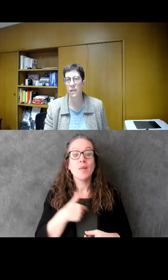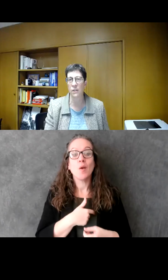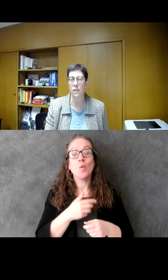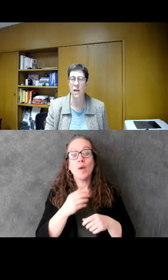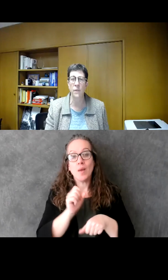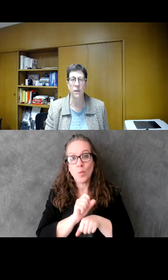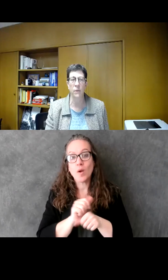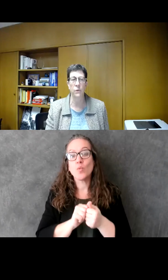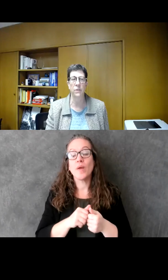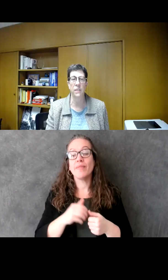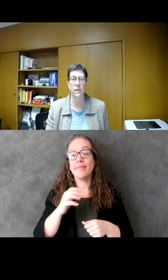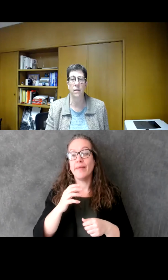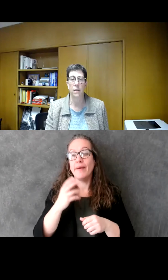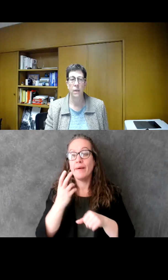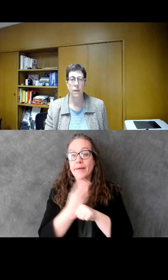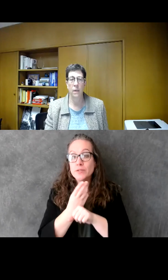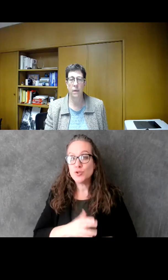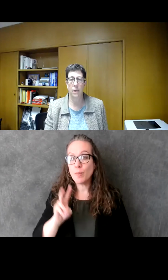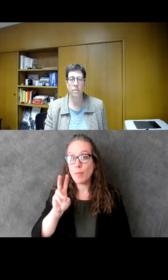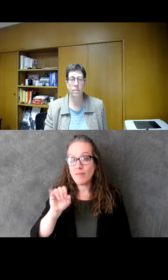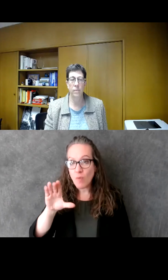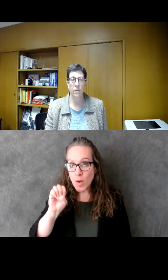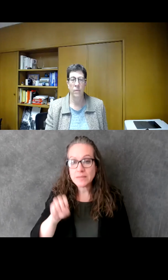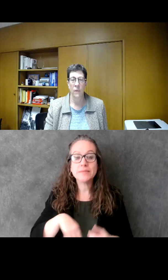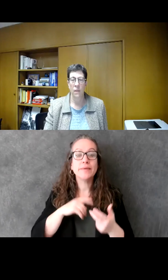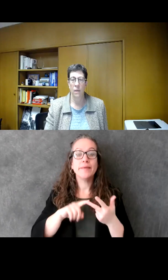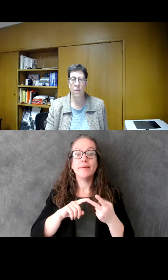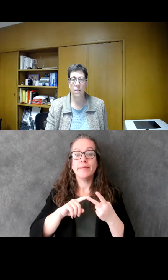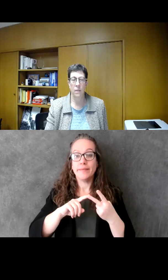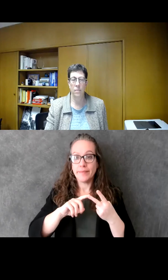course the National Ombudsman Resource Center.